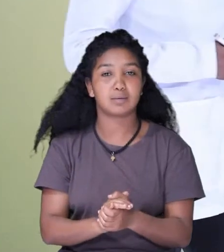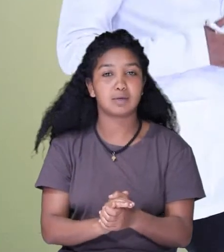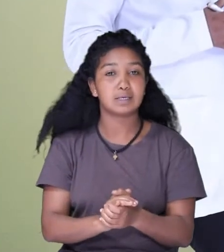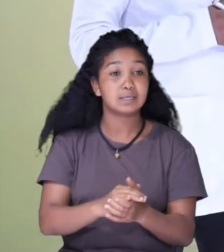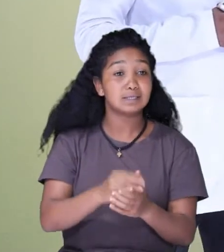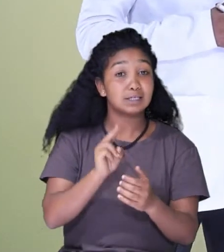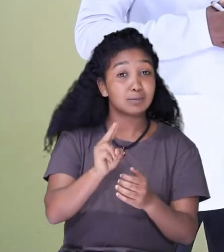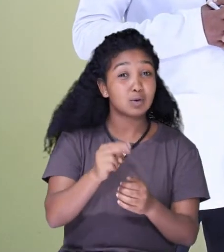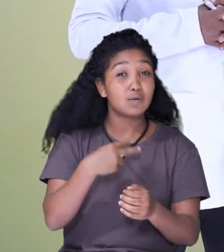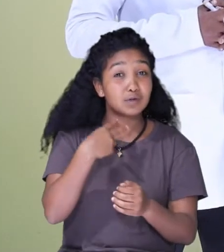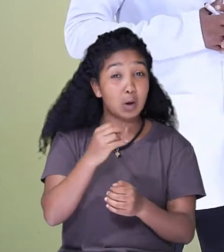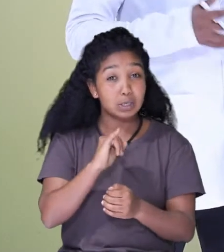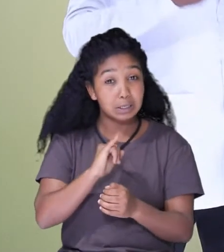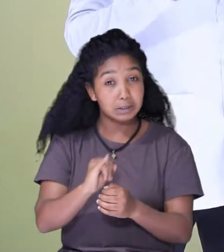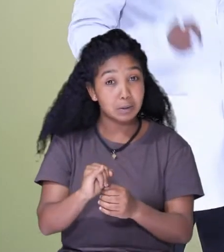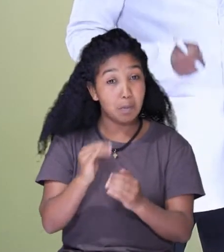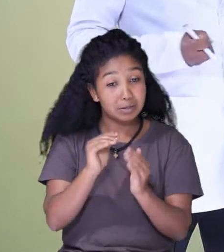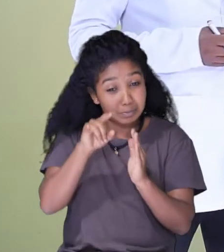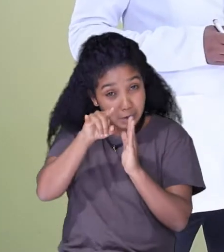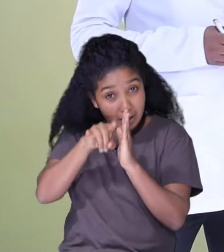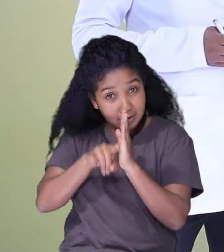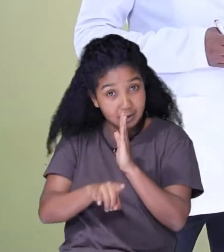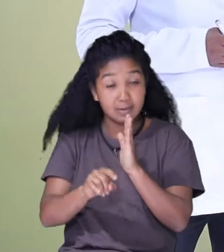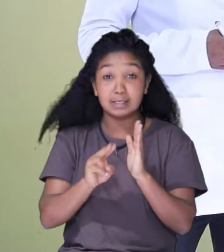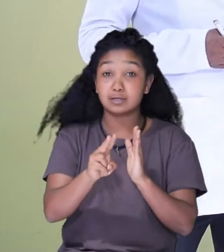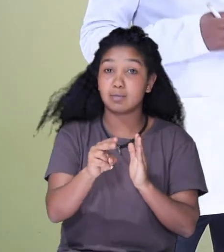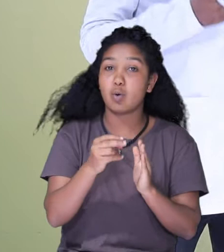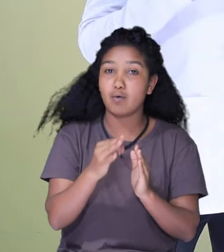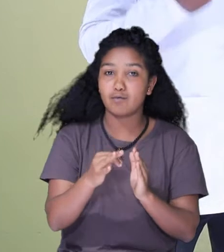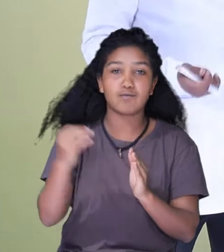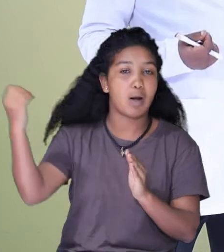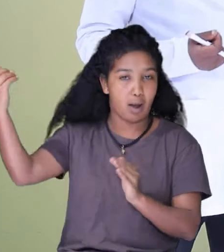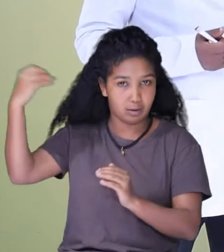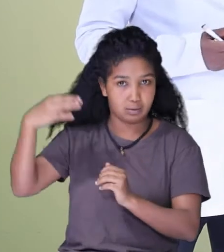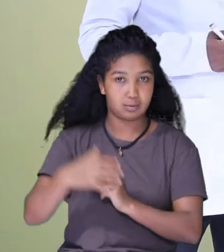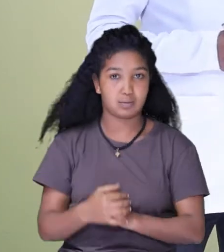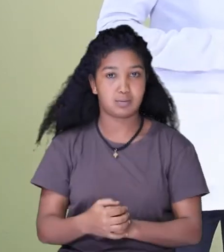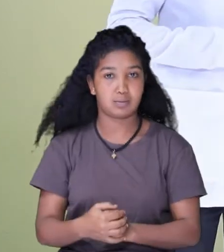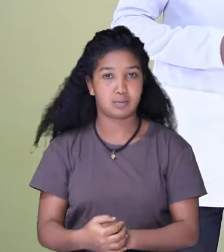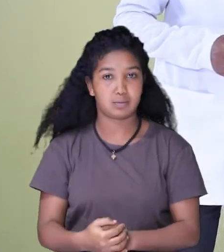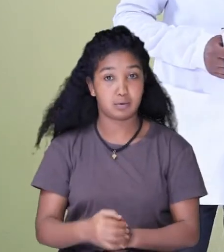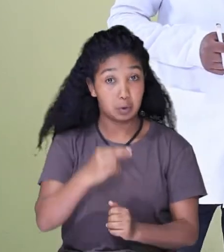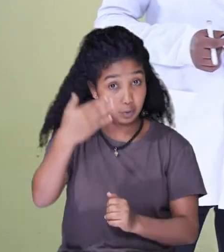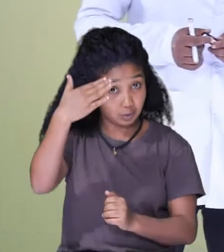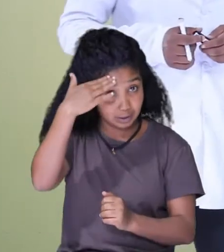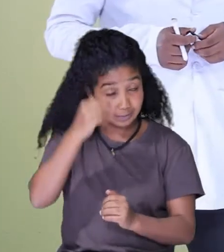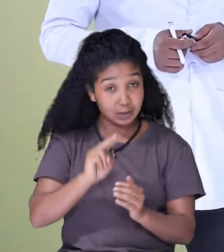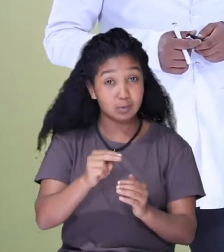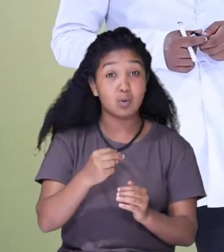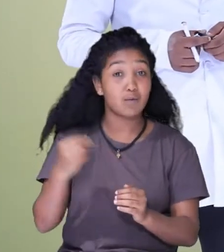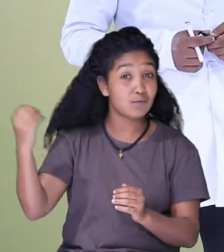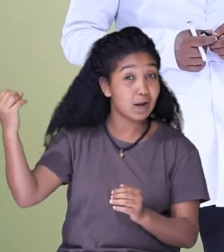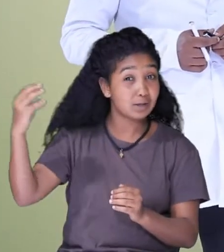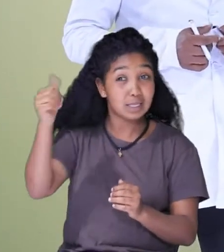the speed of sound is much less than the speed of light. You know that the speed of